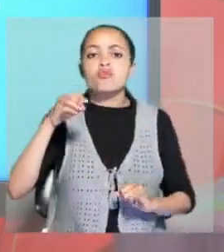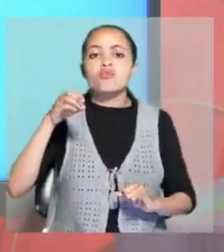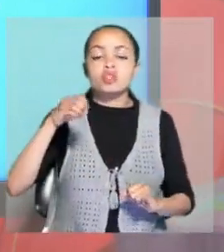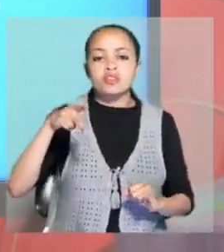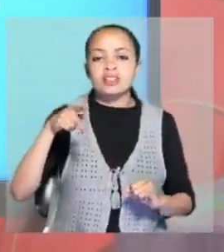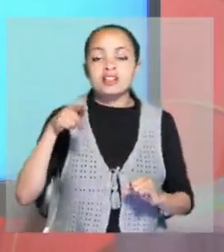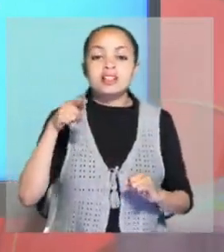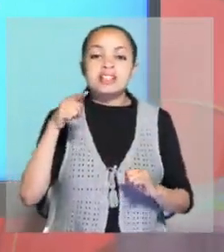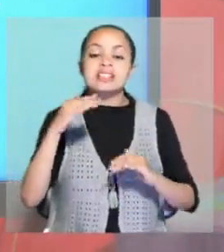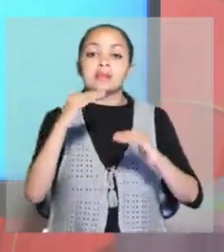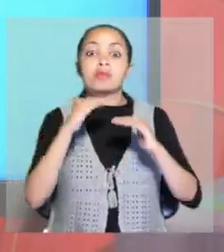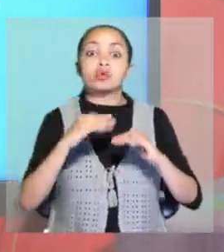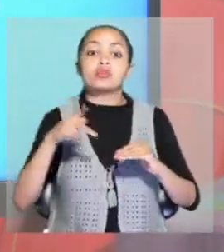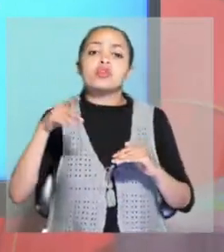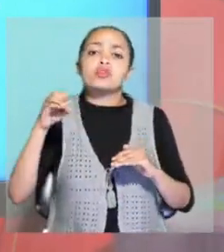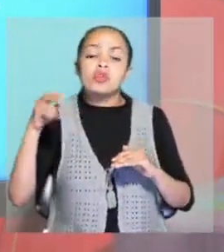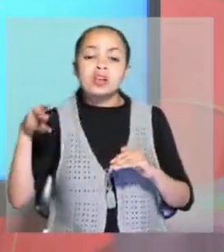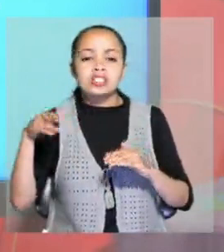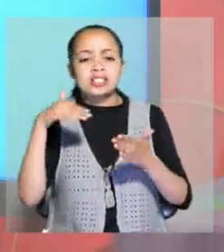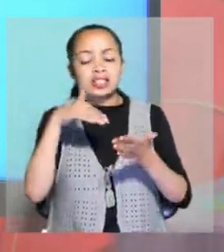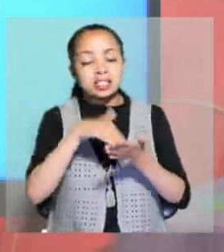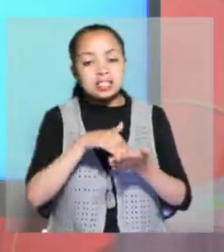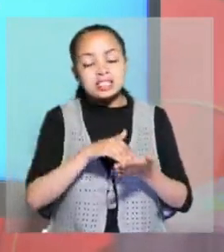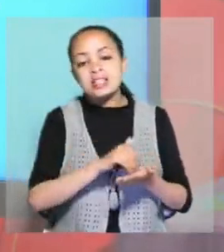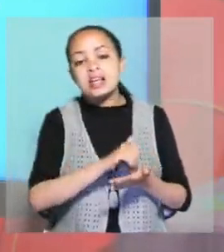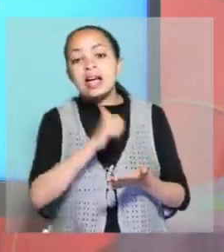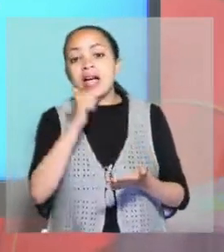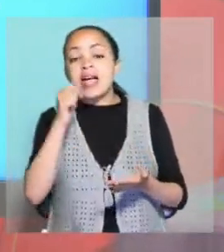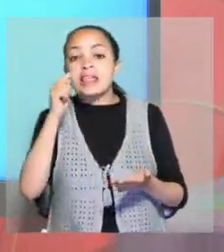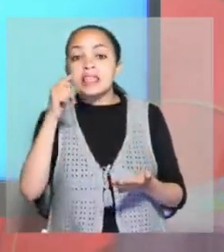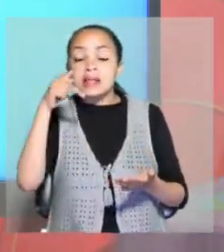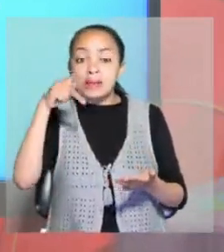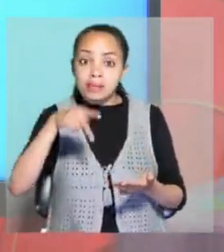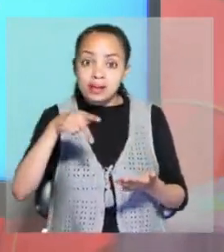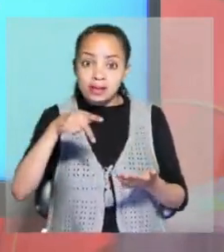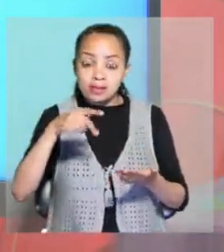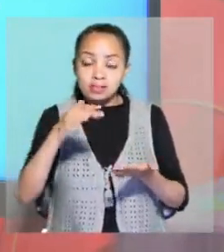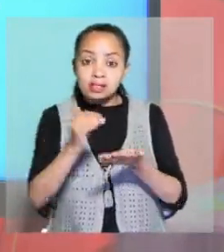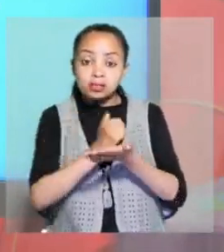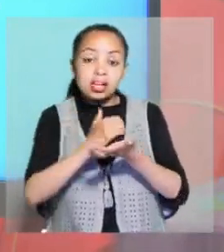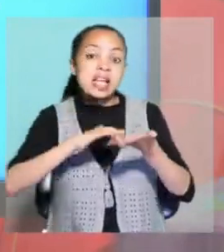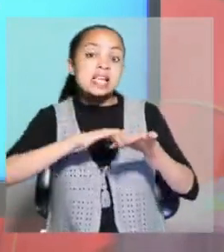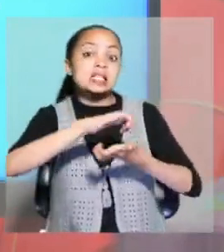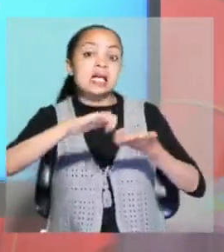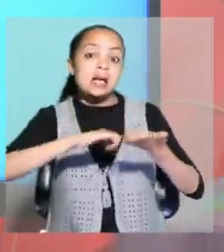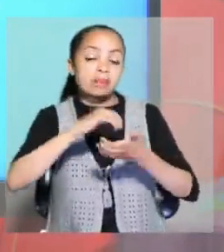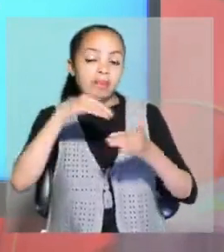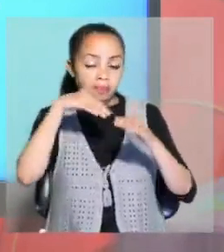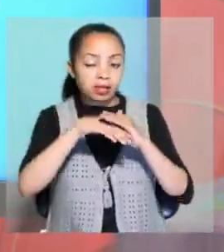of phosphorylation, whereas there is ATP synthase enzyme involved in the process.